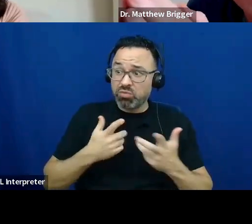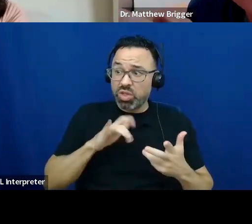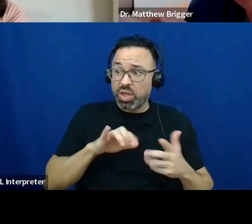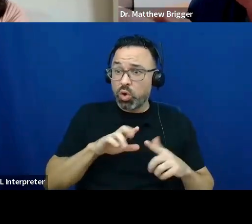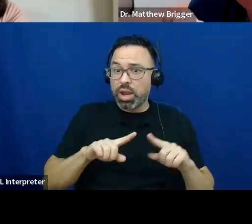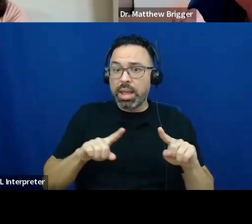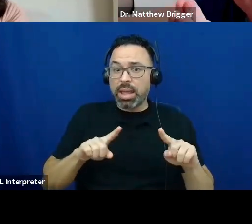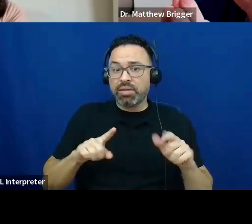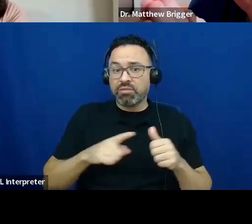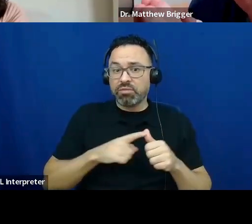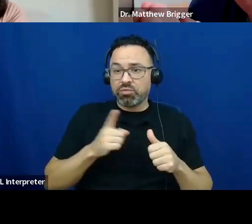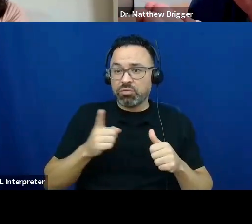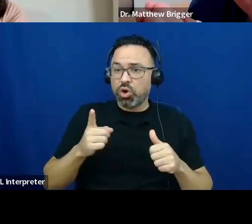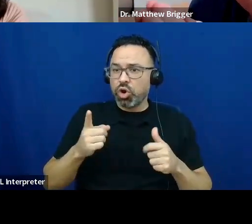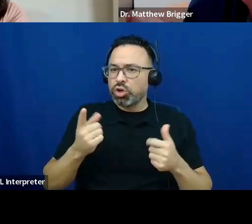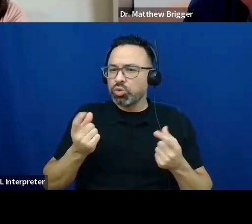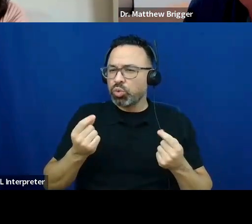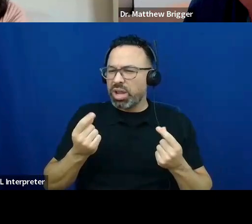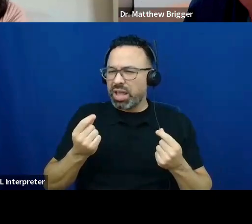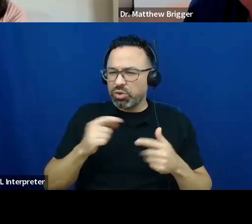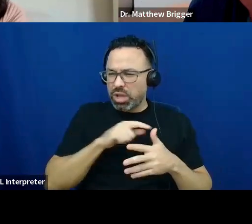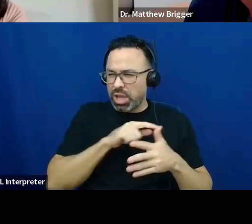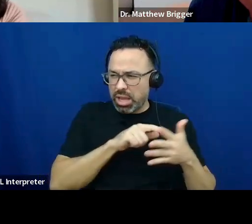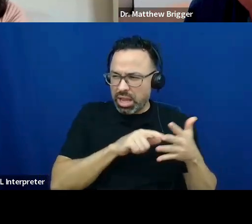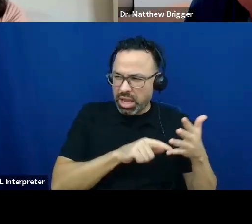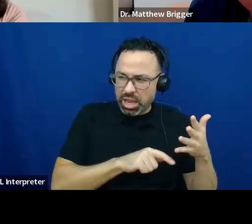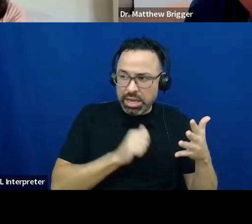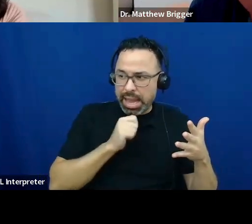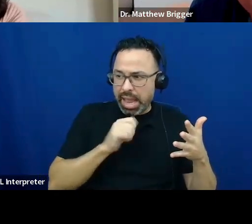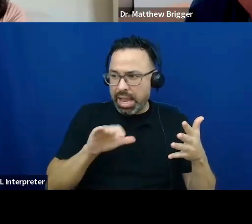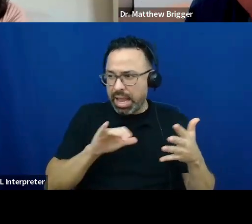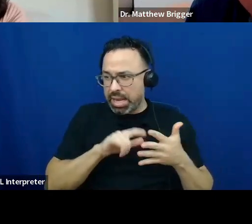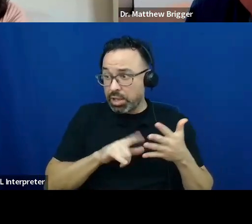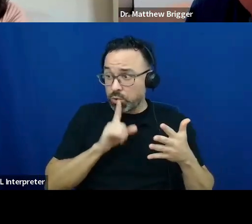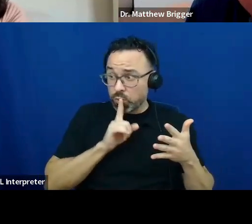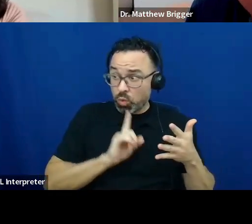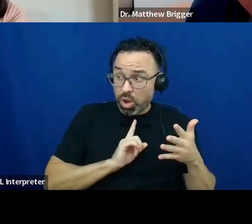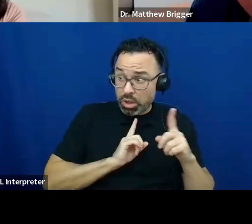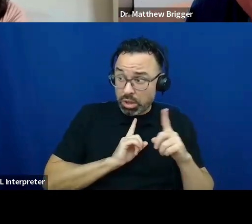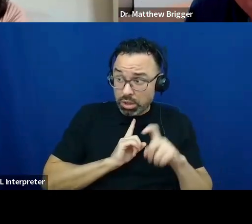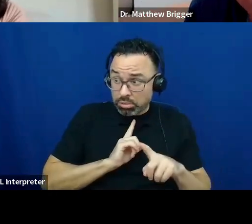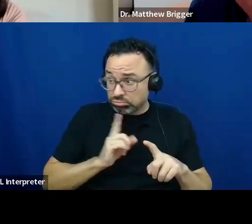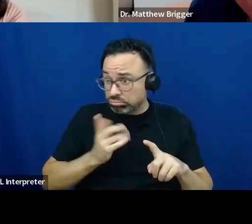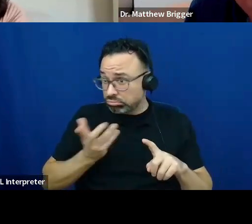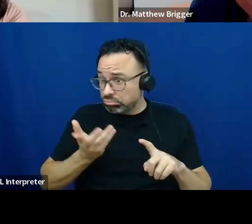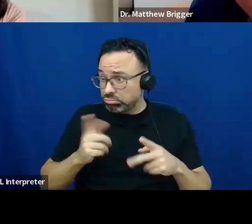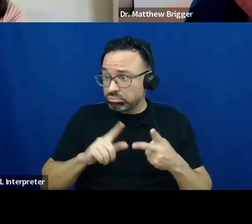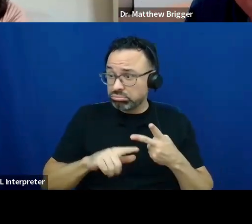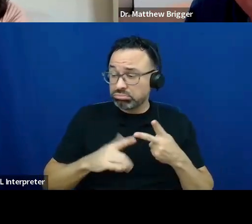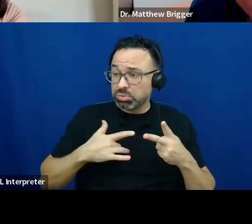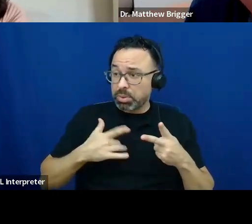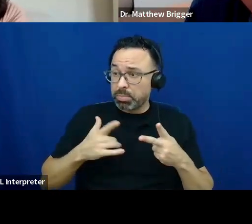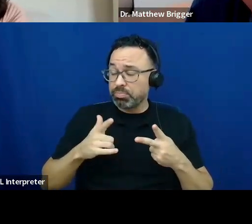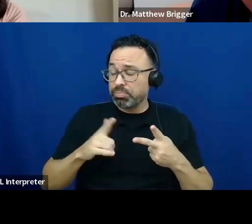picture of what has been done, what hasn't been done. So where are we with swallowing? Where are we with